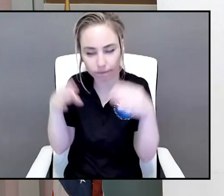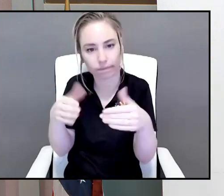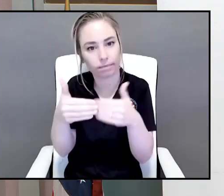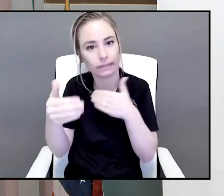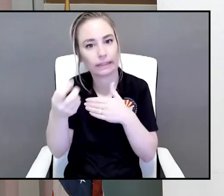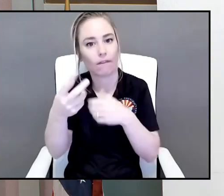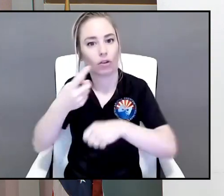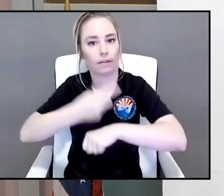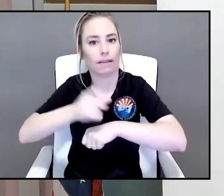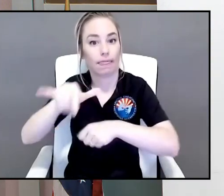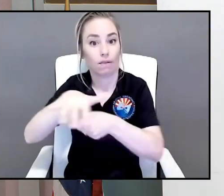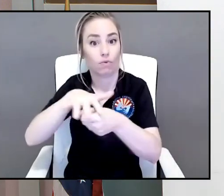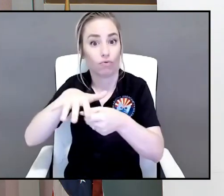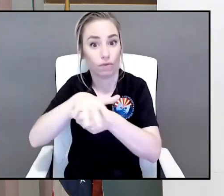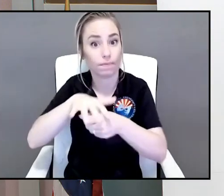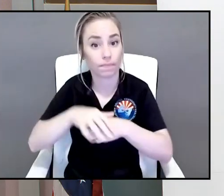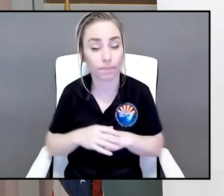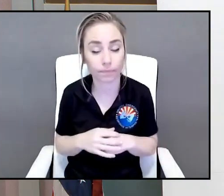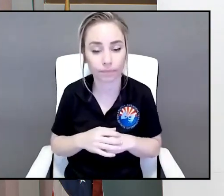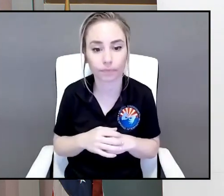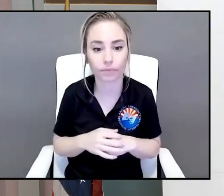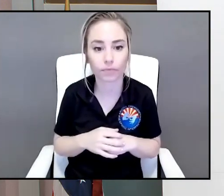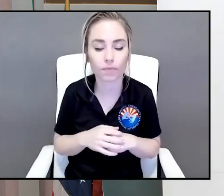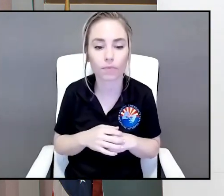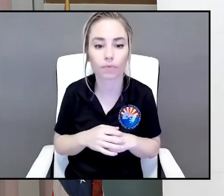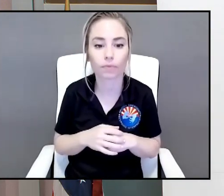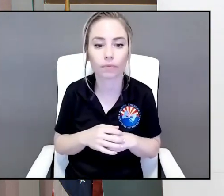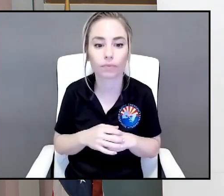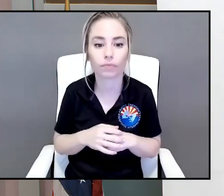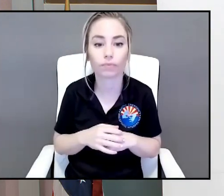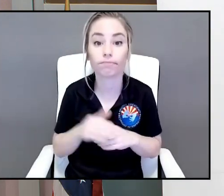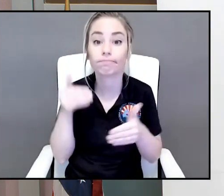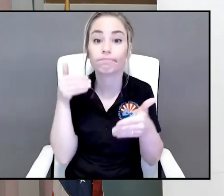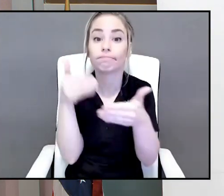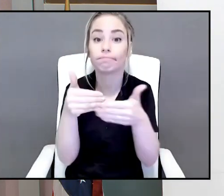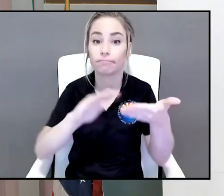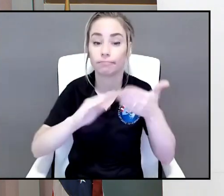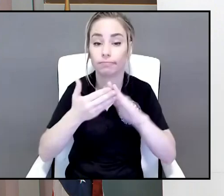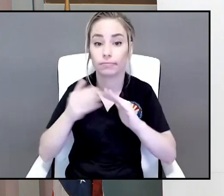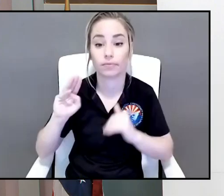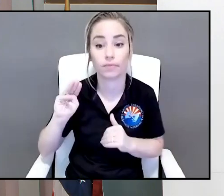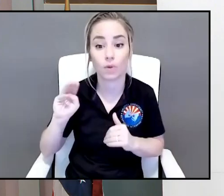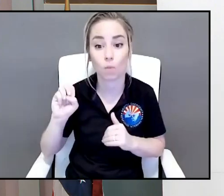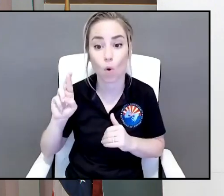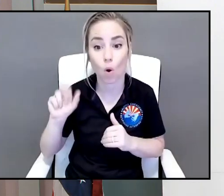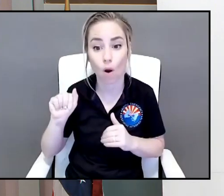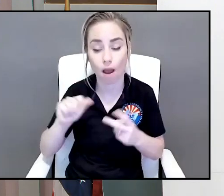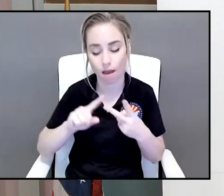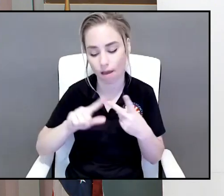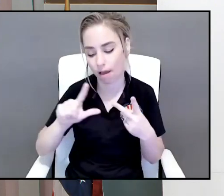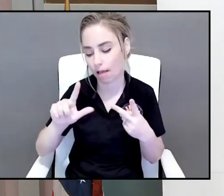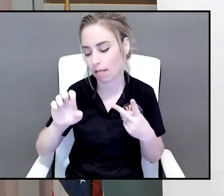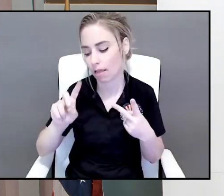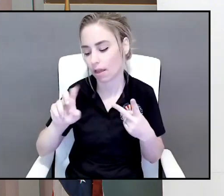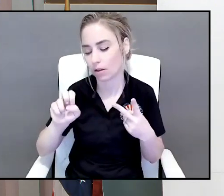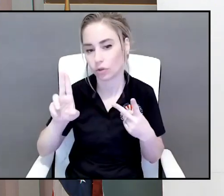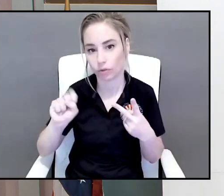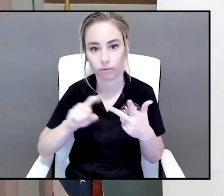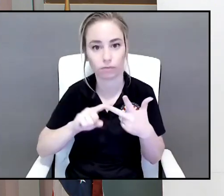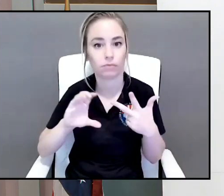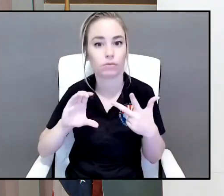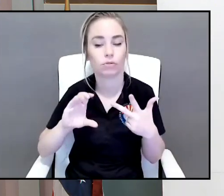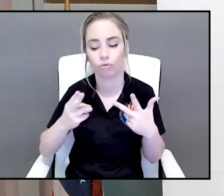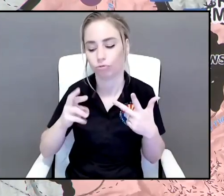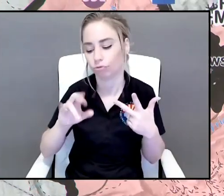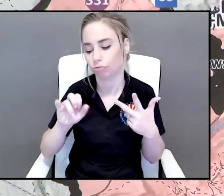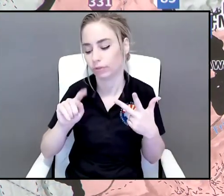days. Up here around the town of Mora and Ladue, and then Christmas Tree Canyon and